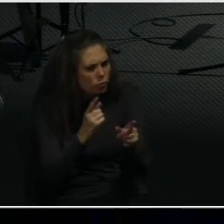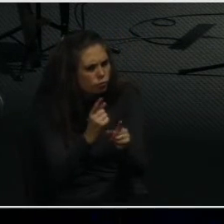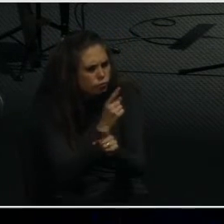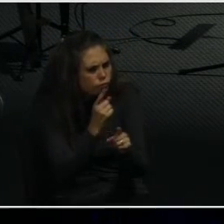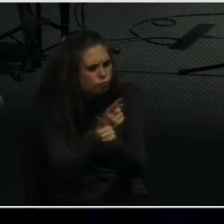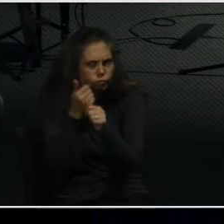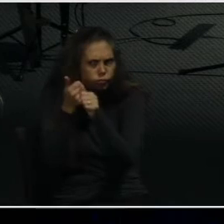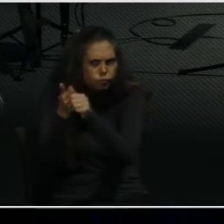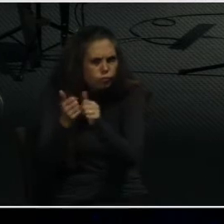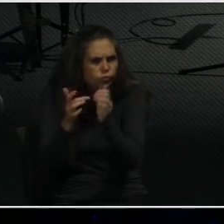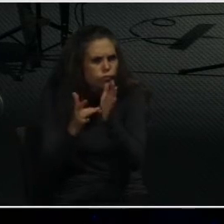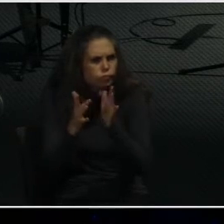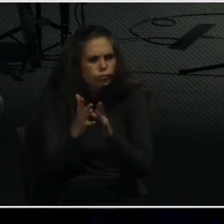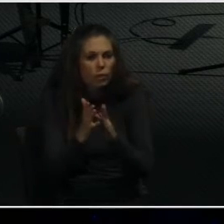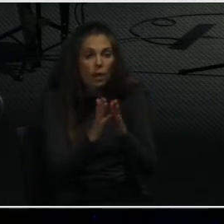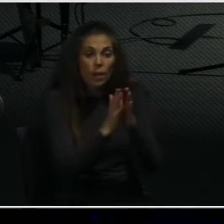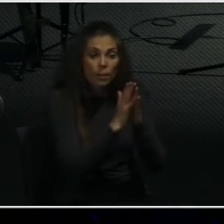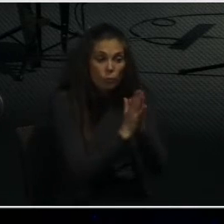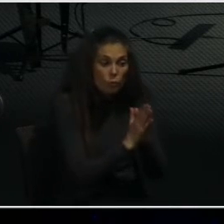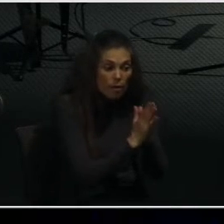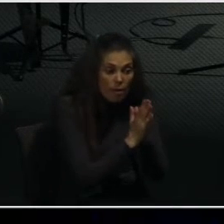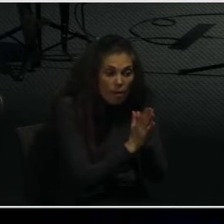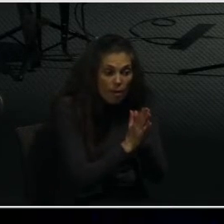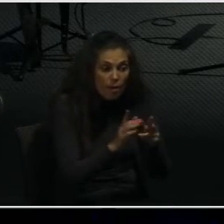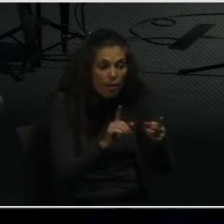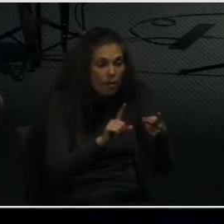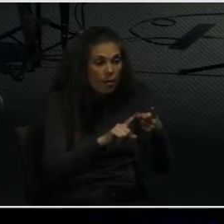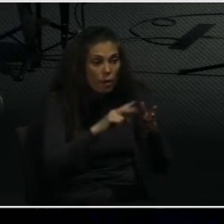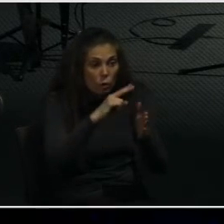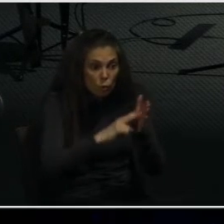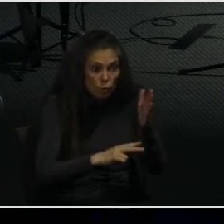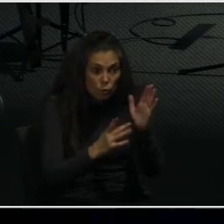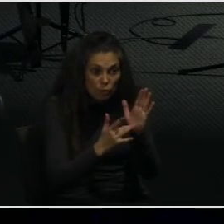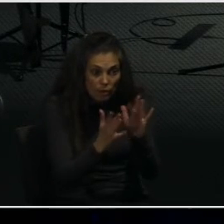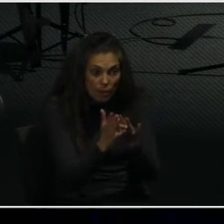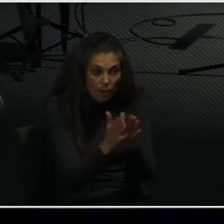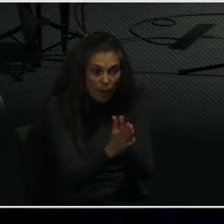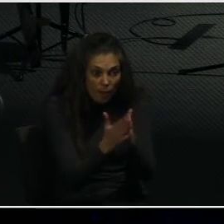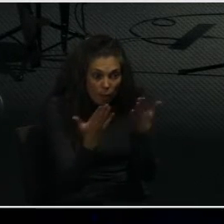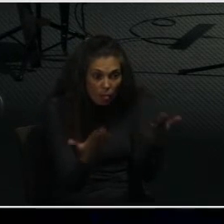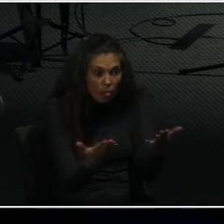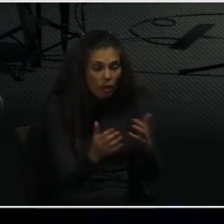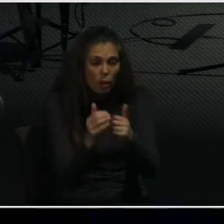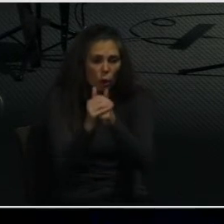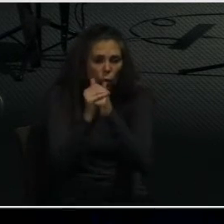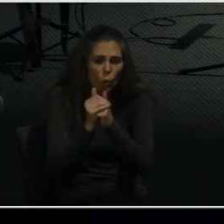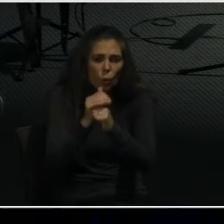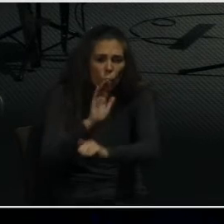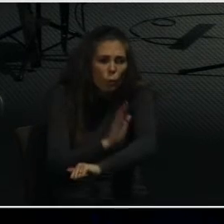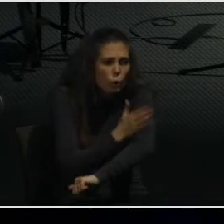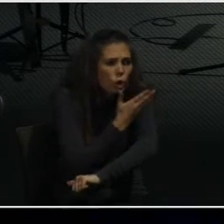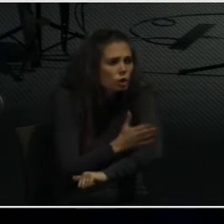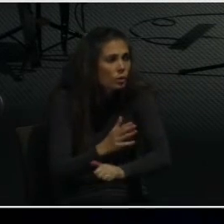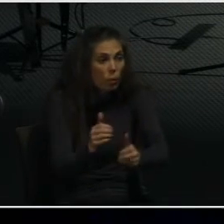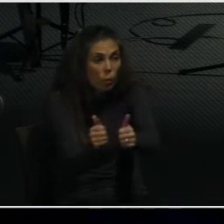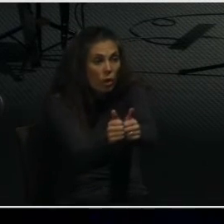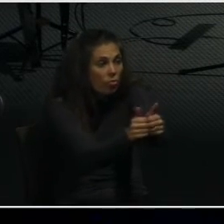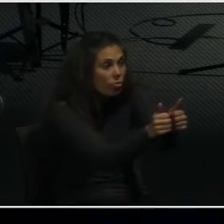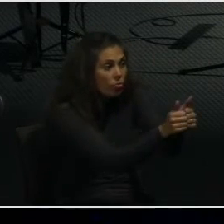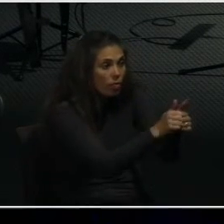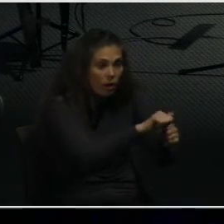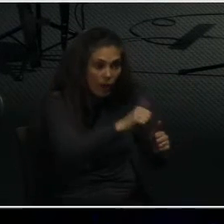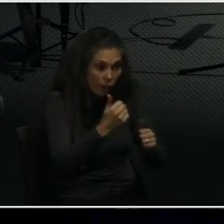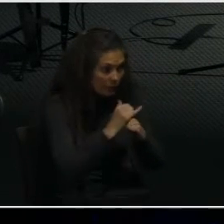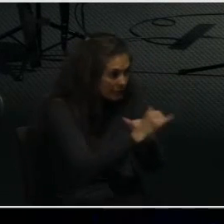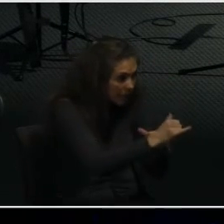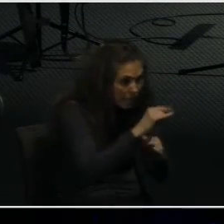these. Prayer, Bible reading, worship, community with other believers, communion, baptism,